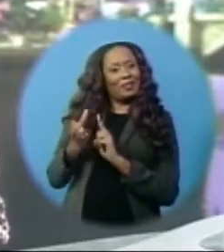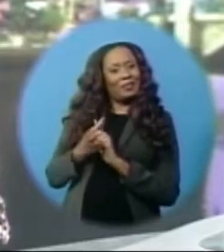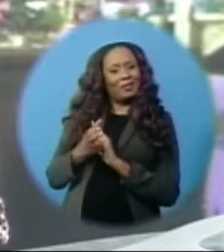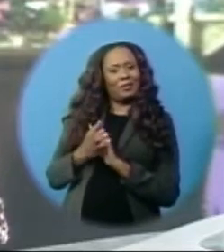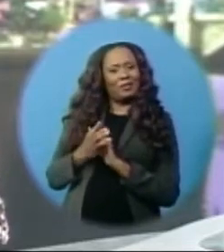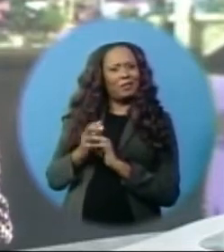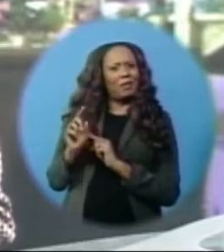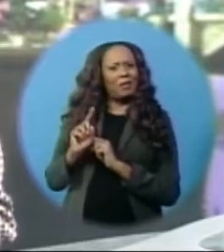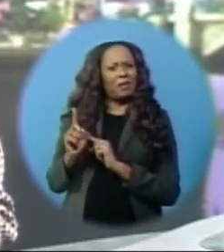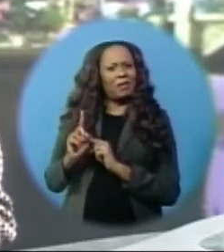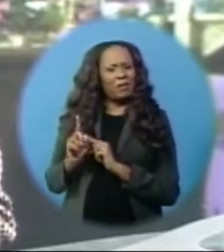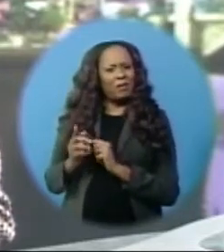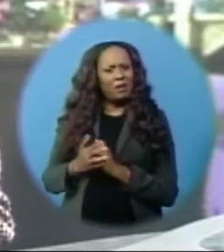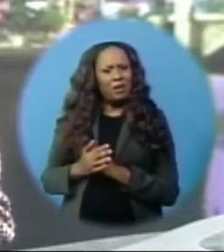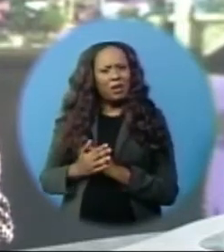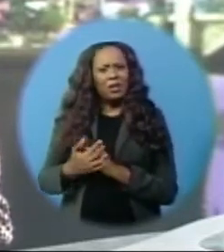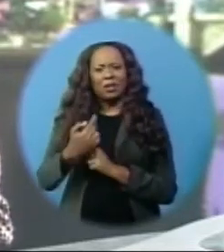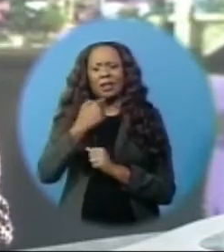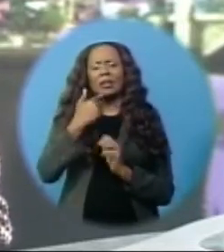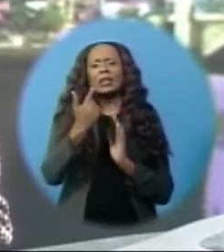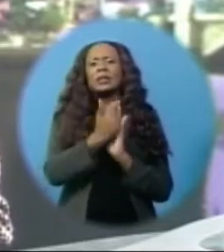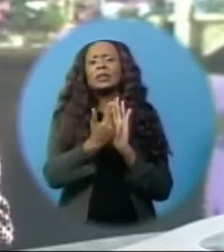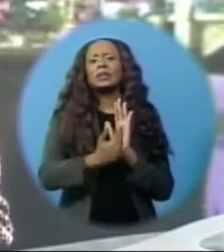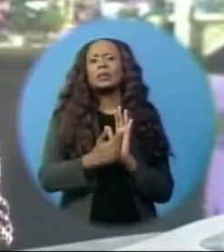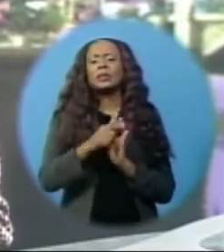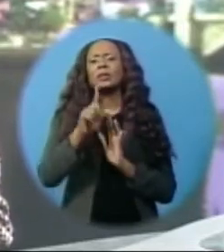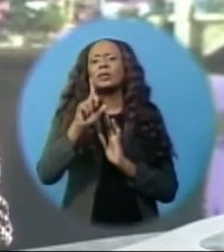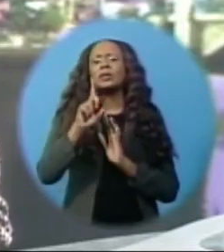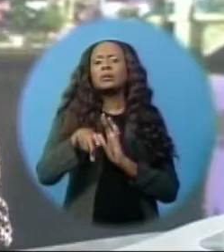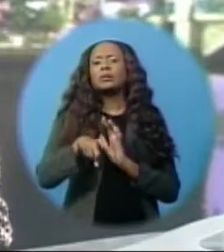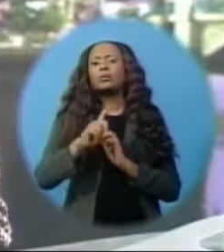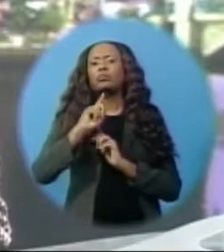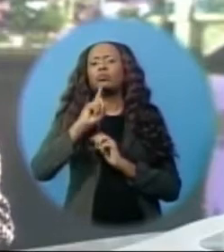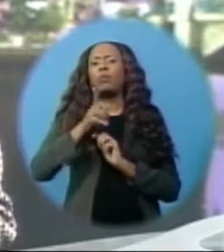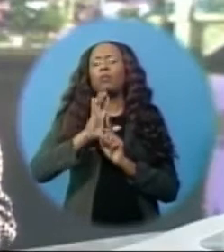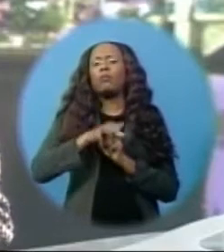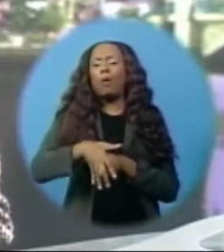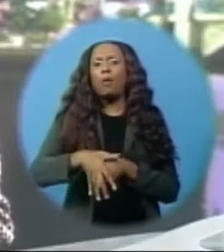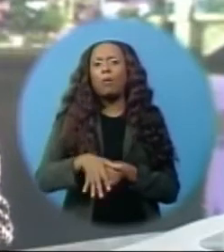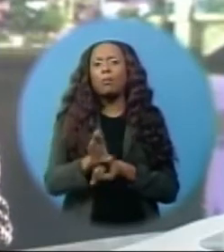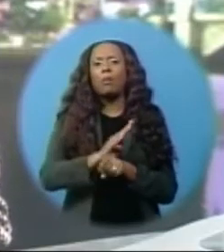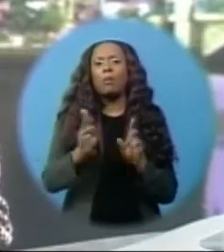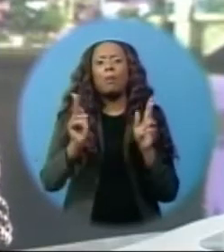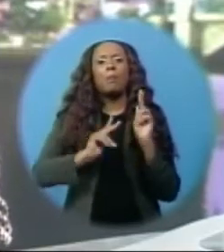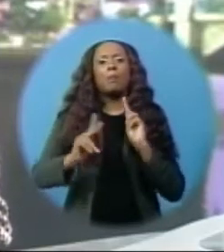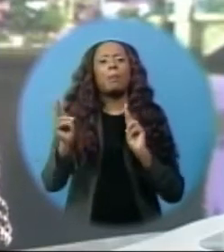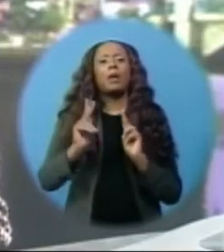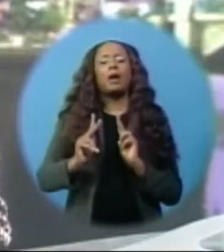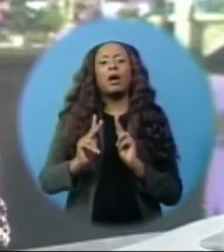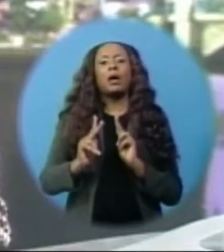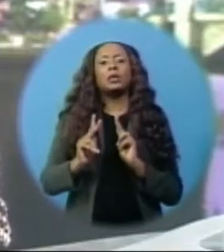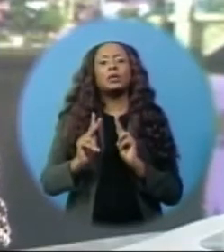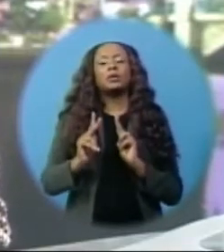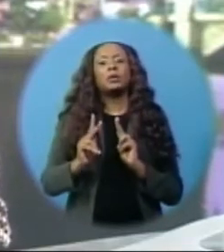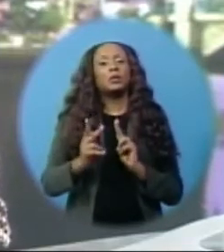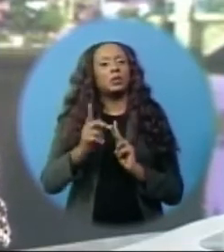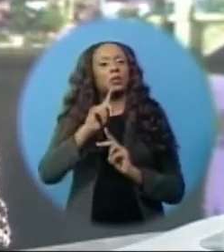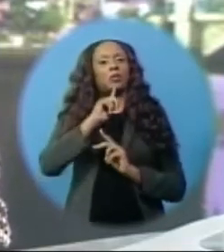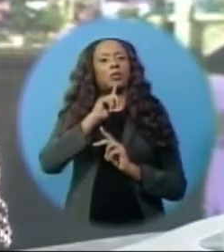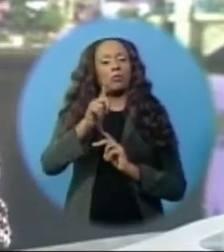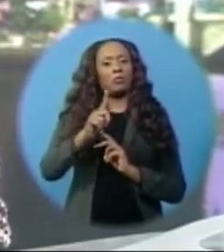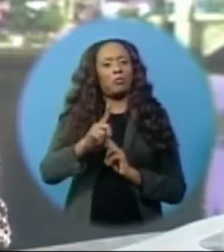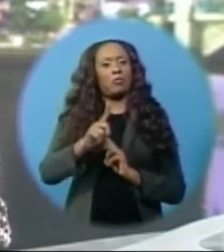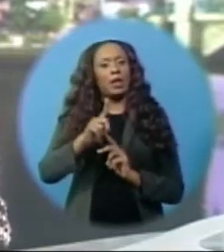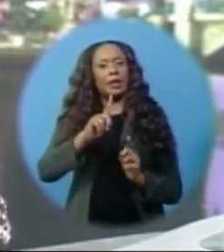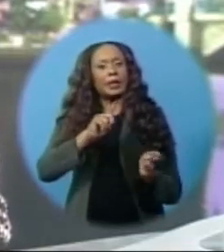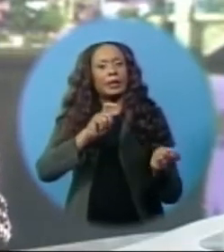in society. She adds, however, that the legislation is a turning point and will force Barbadians to face up to what they don't like